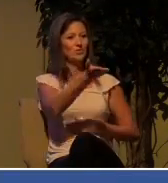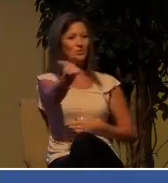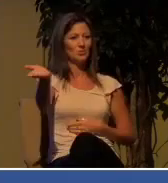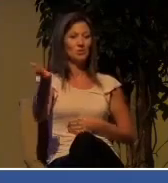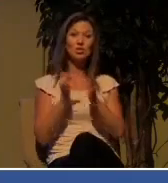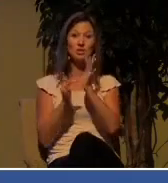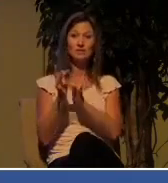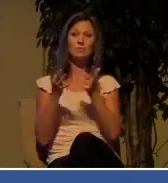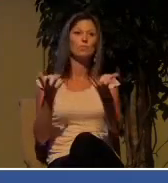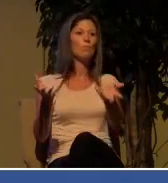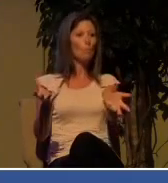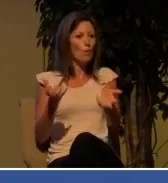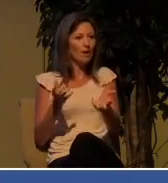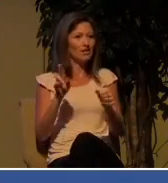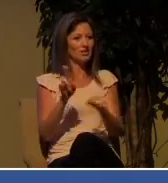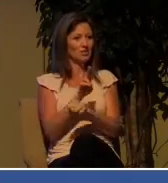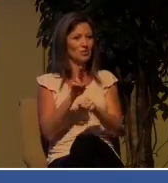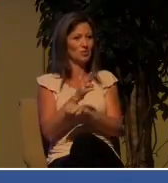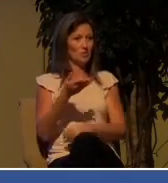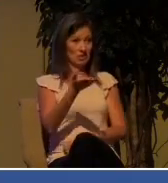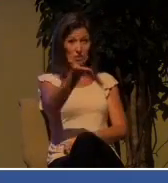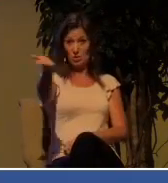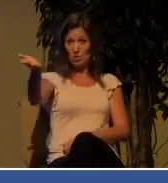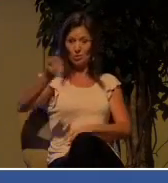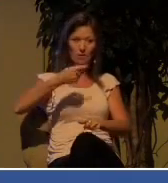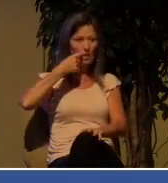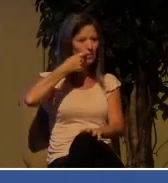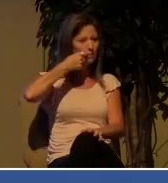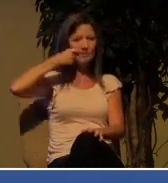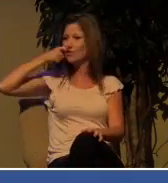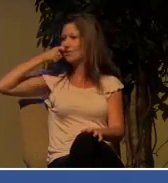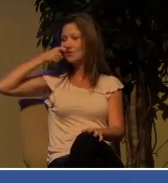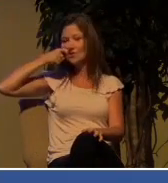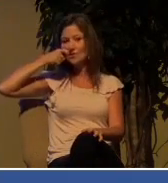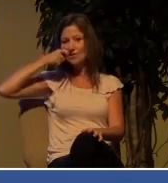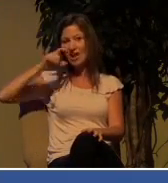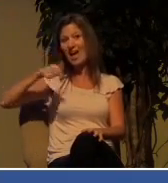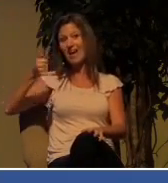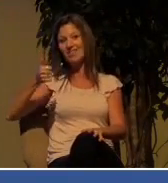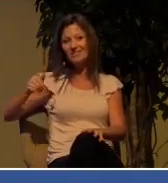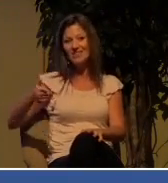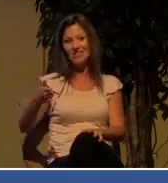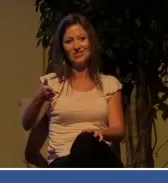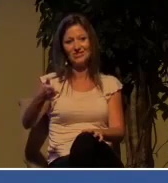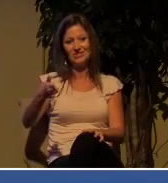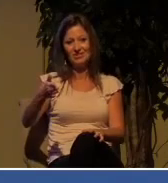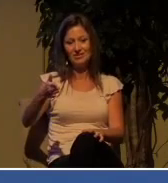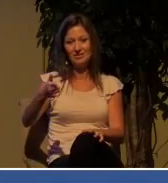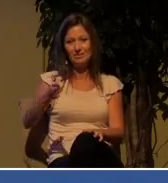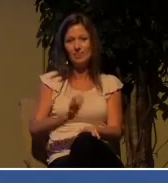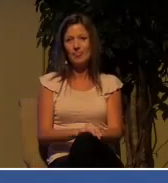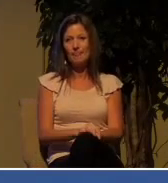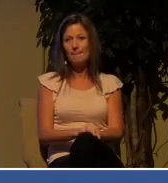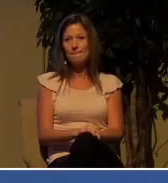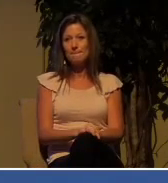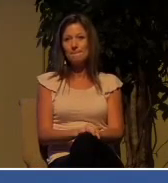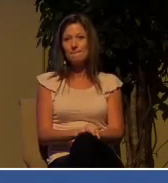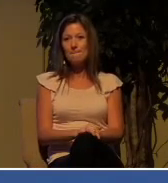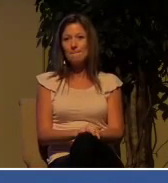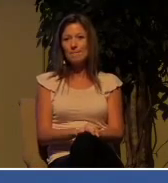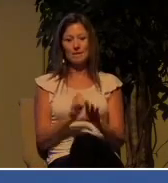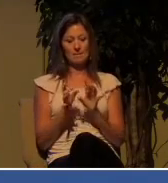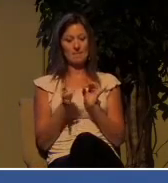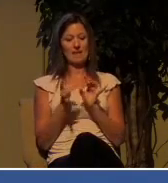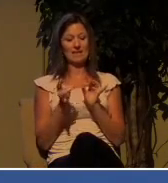to use you to reel in another fish. The message and the